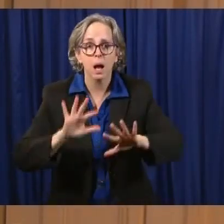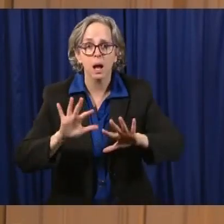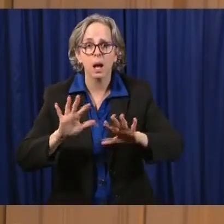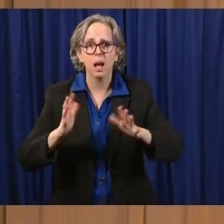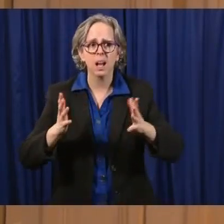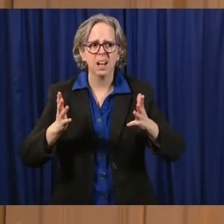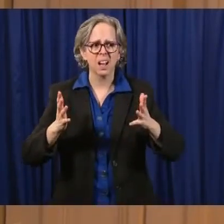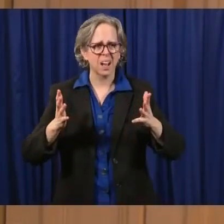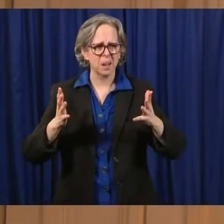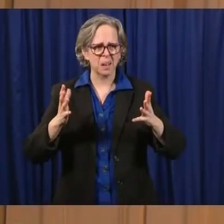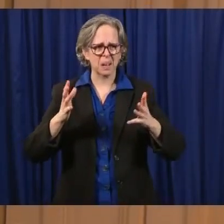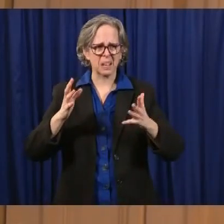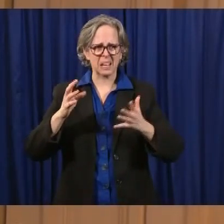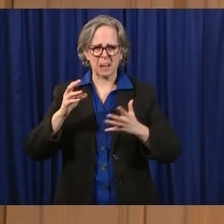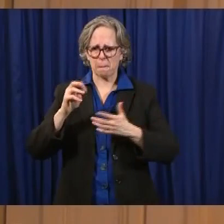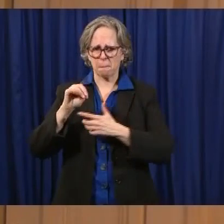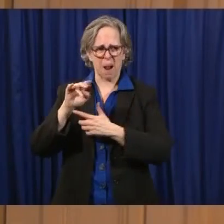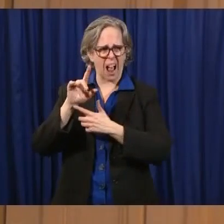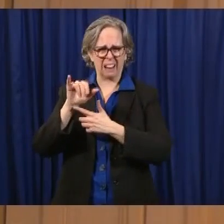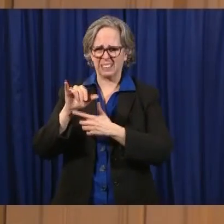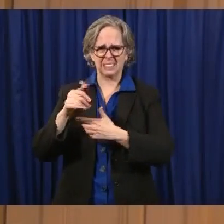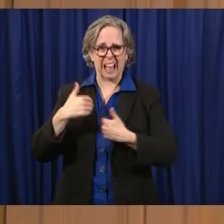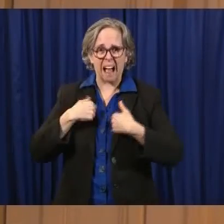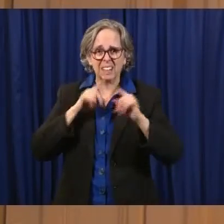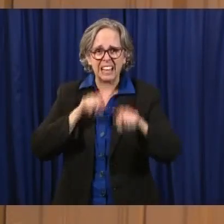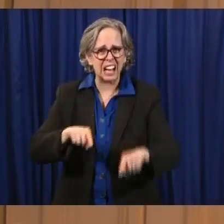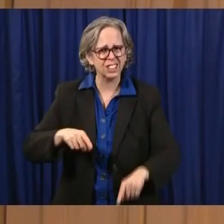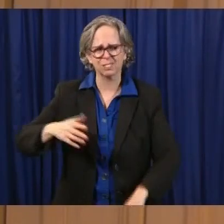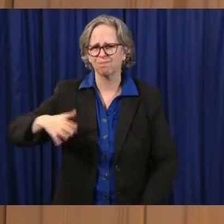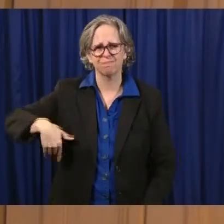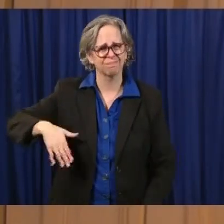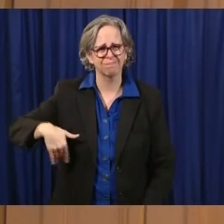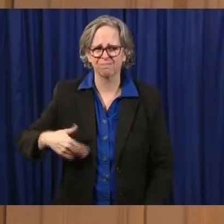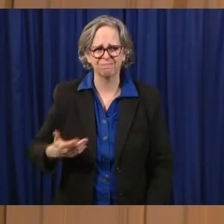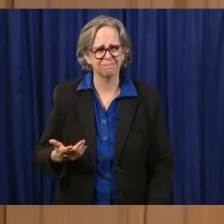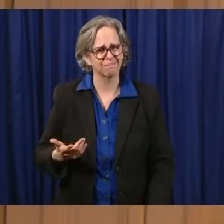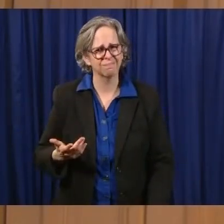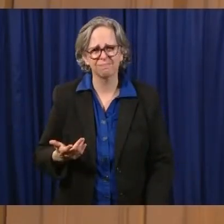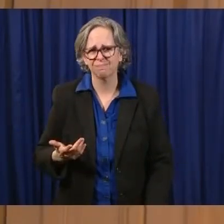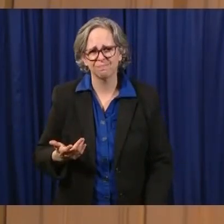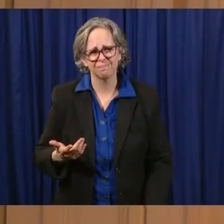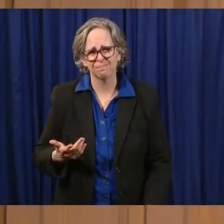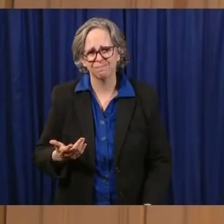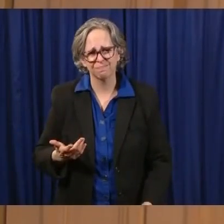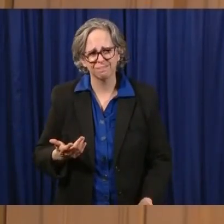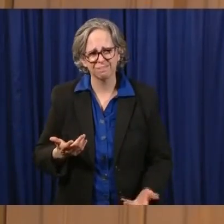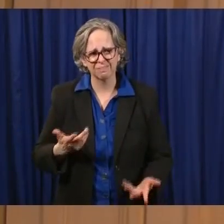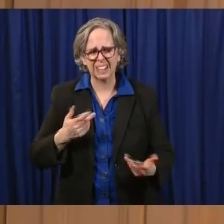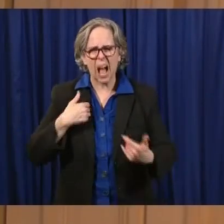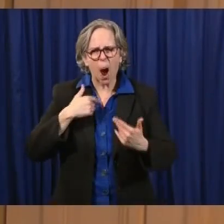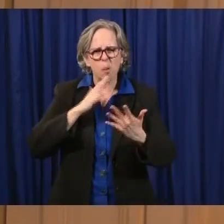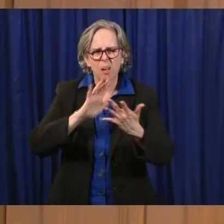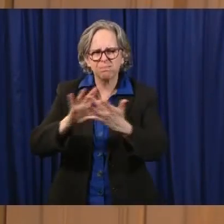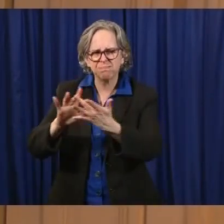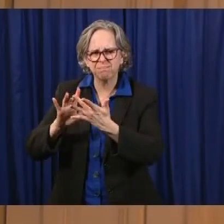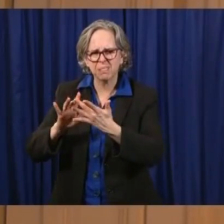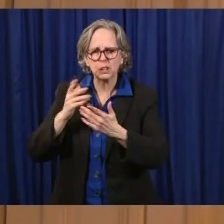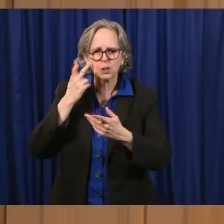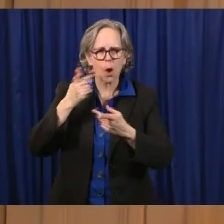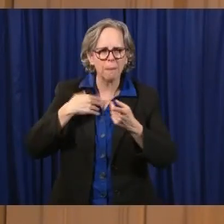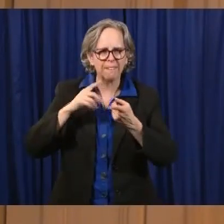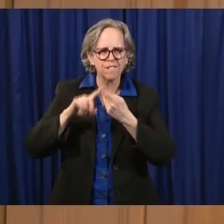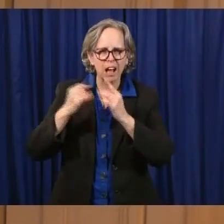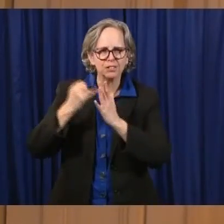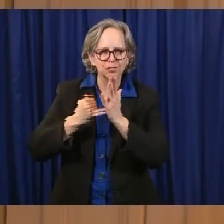a pat answer for that yet, but that's something I'm gonna dig deeper on. When I saw my friend's drawing yesterday, Matt sent